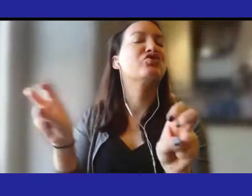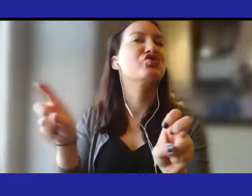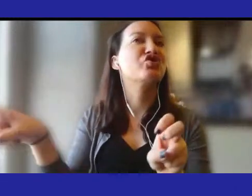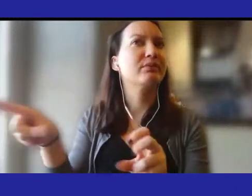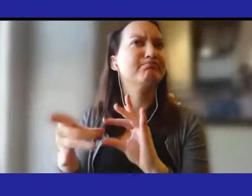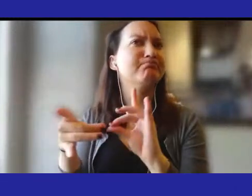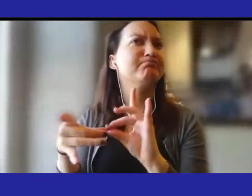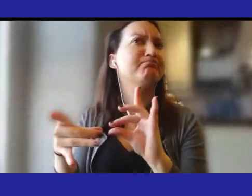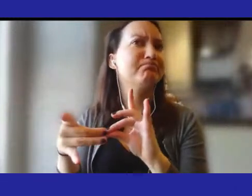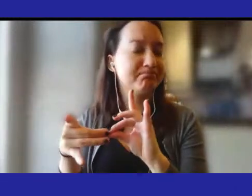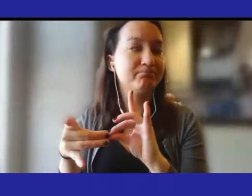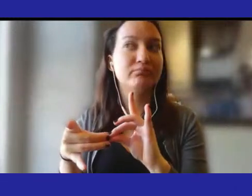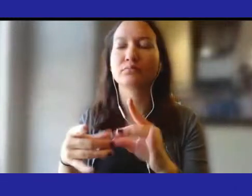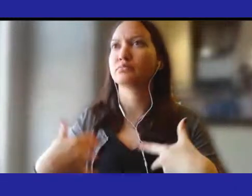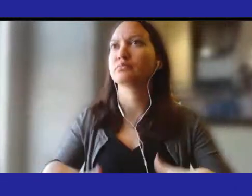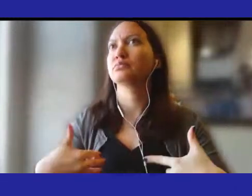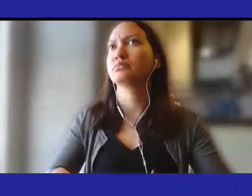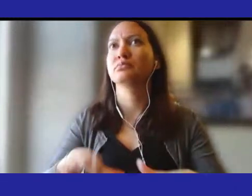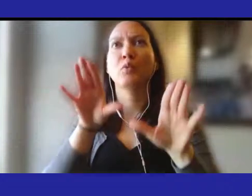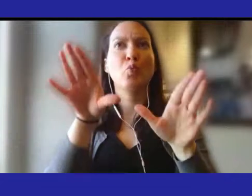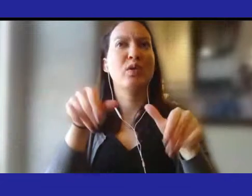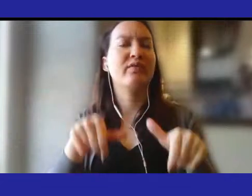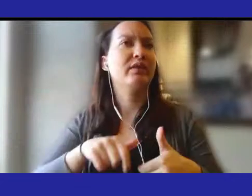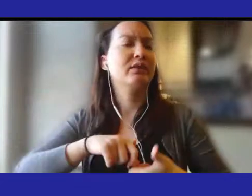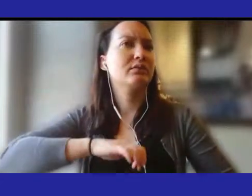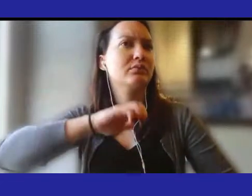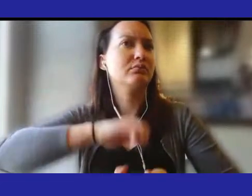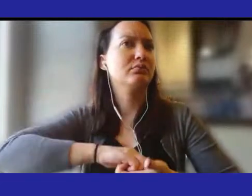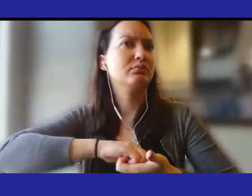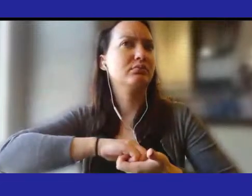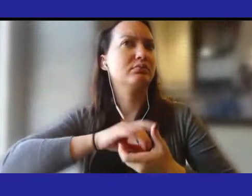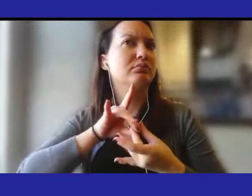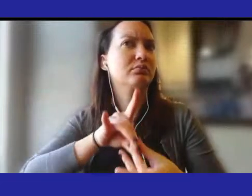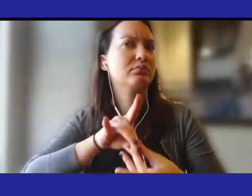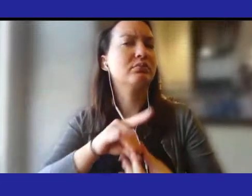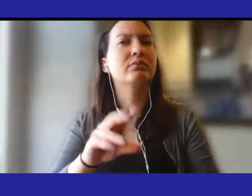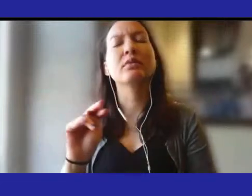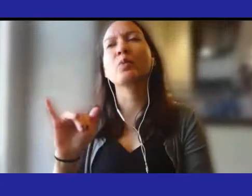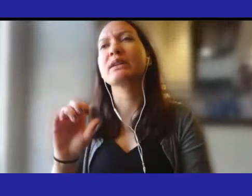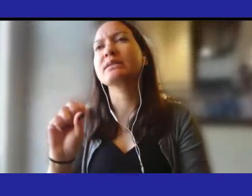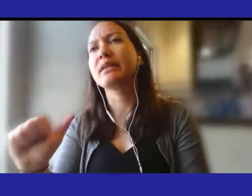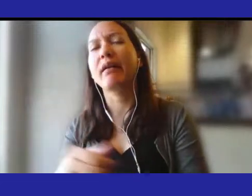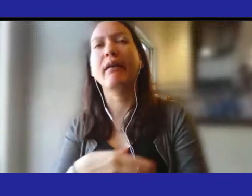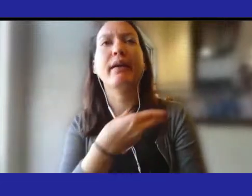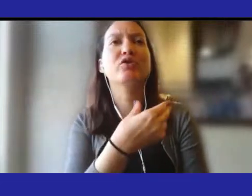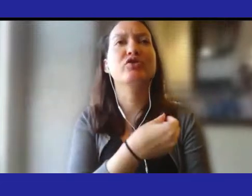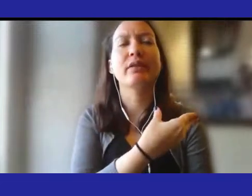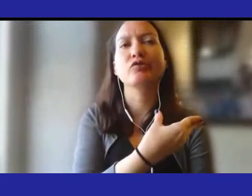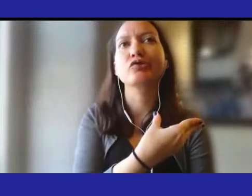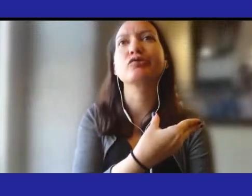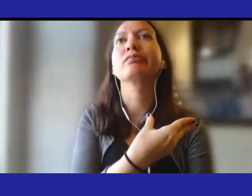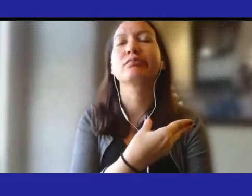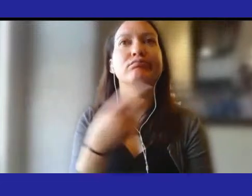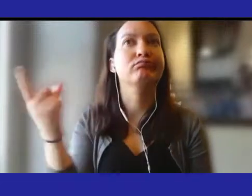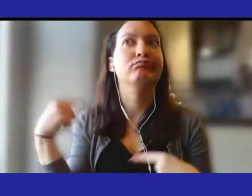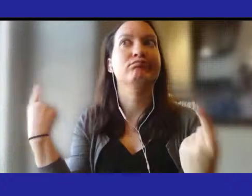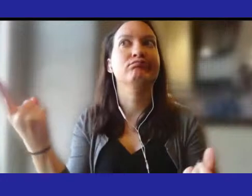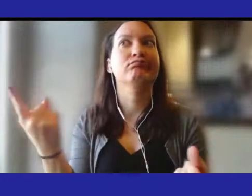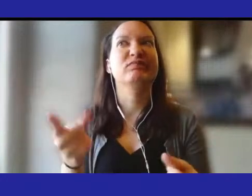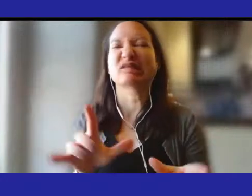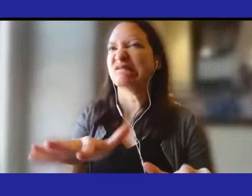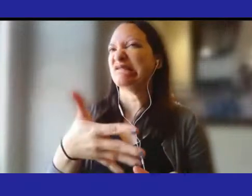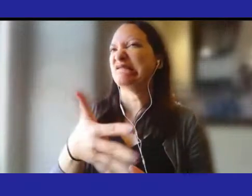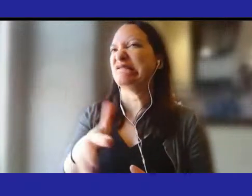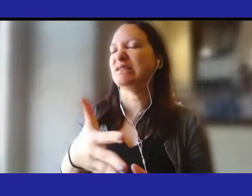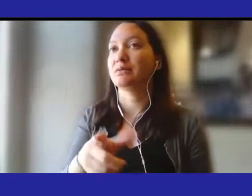say, how great she thought the collaboration was between NISNA and health and hospitals, and that has not been historically true, as